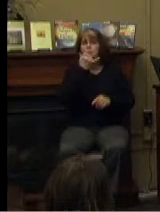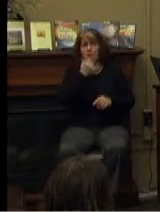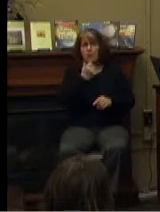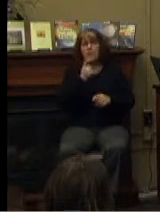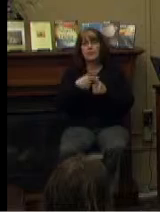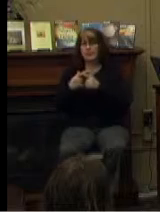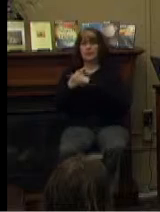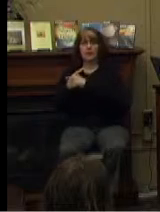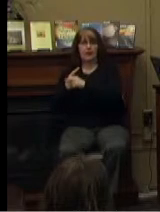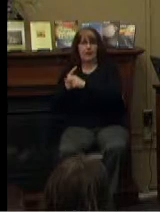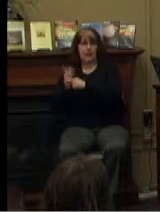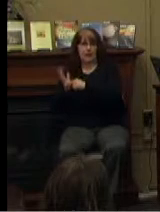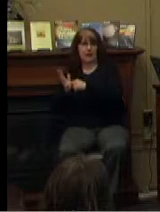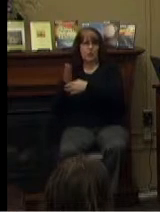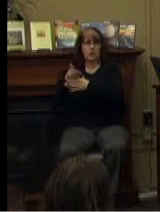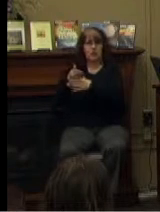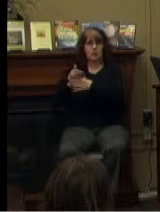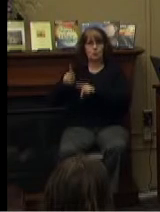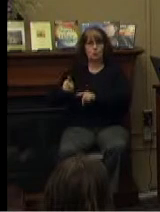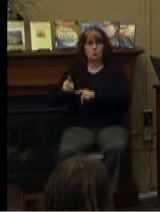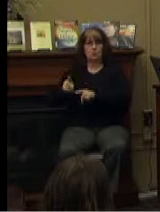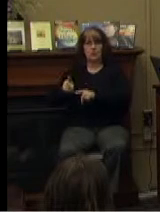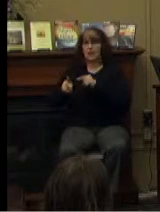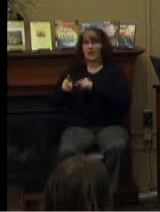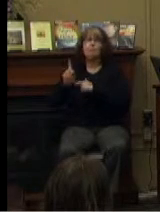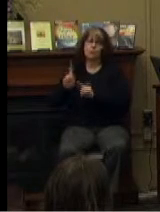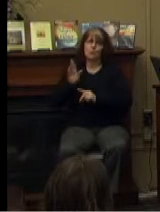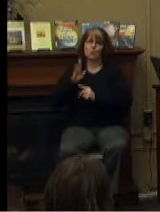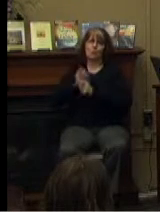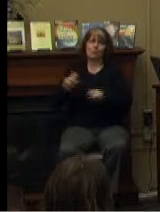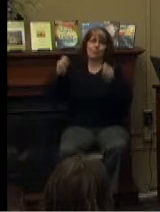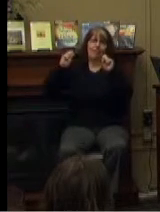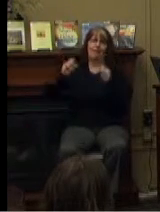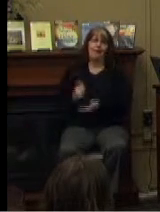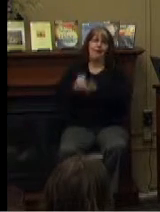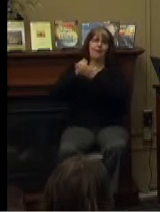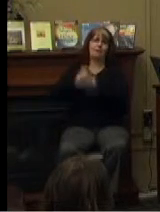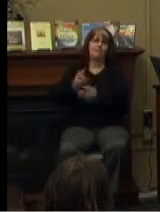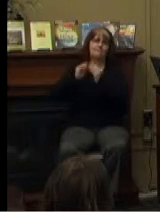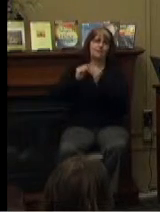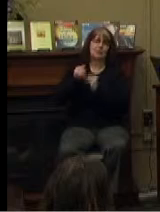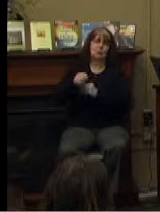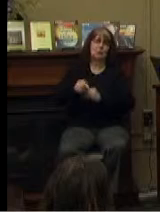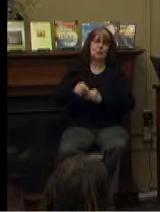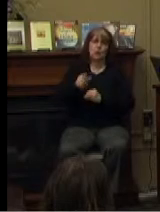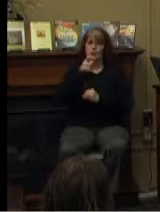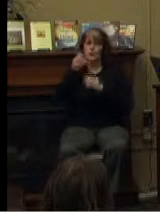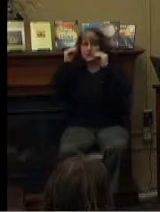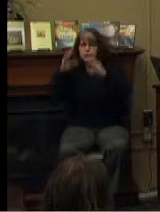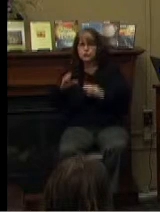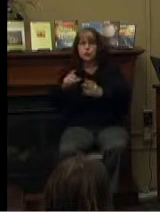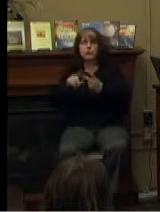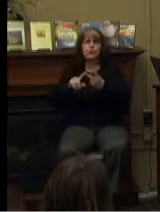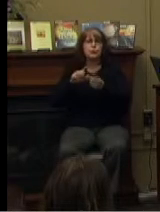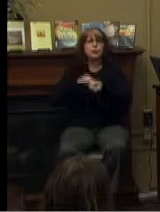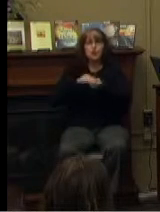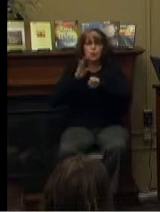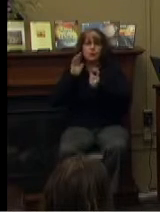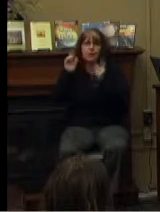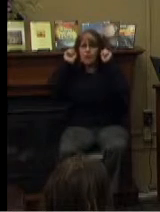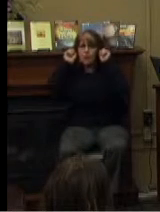that's going to help and fix you, is the teacher, the doctor who's going to give you the hearing aids or any of those